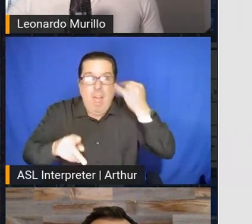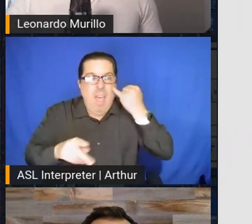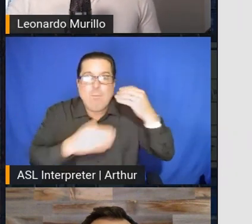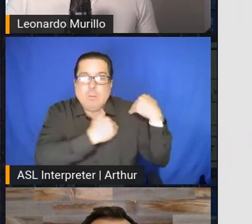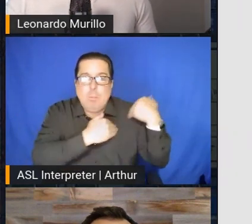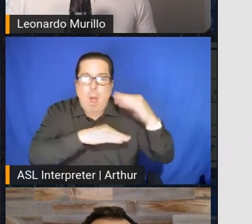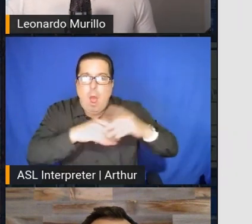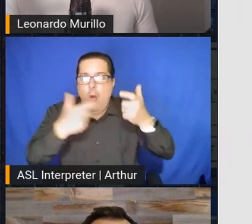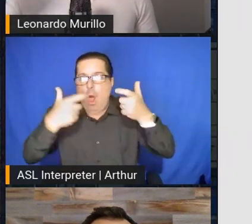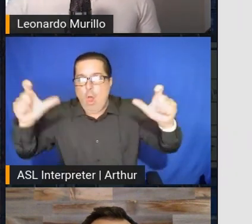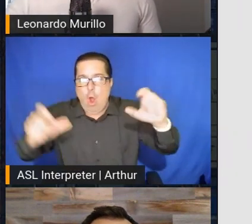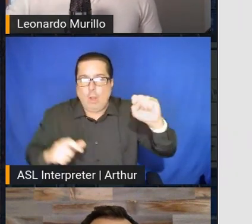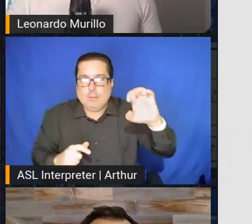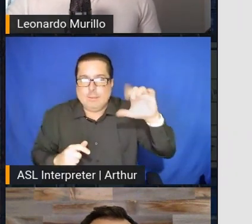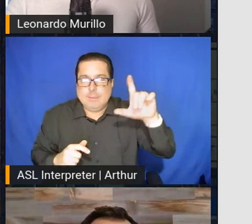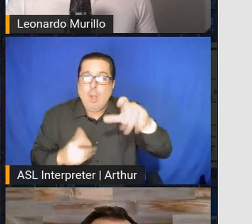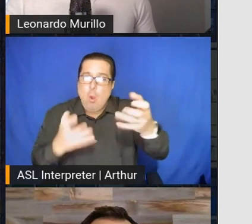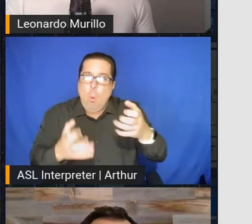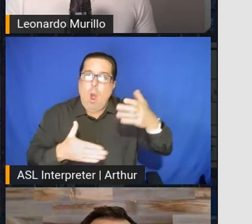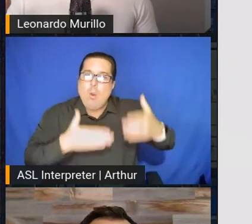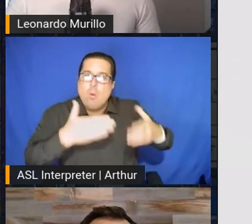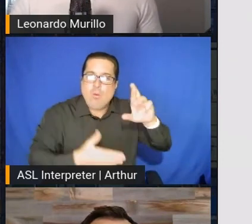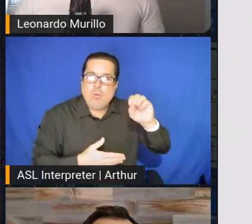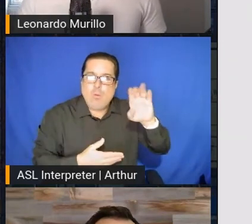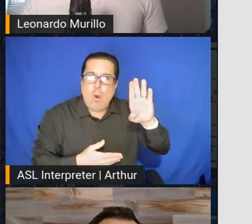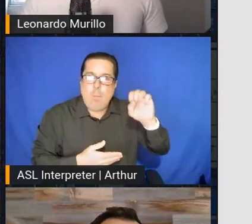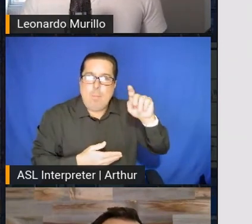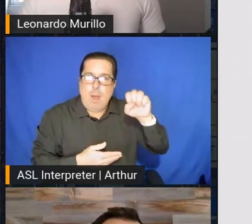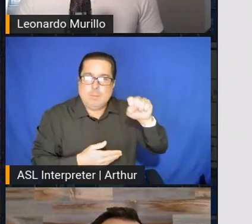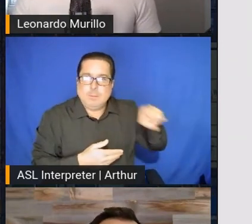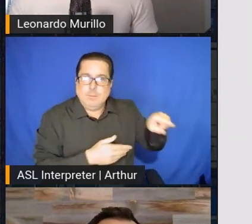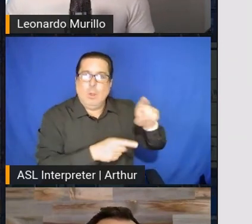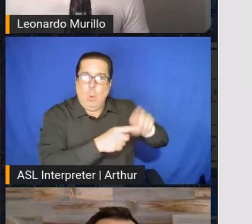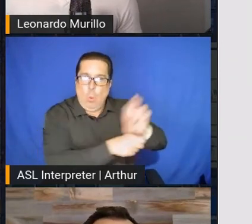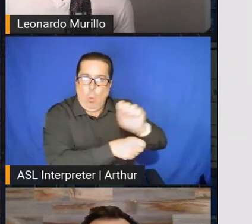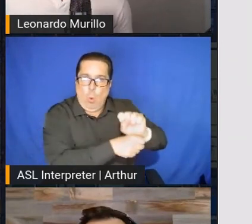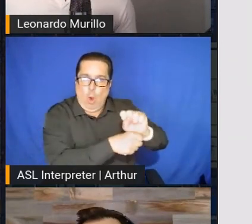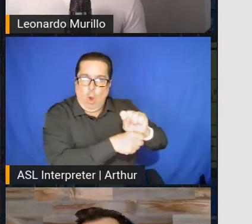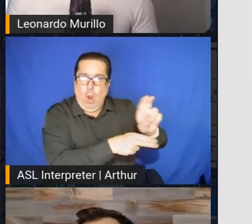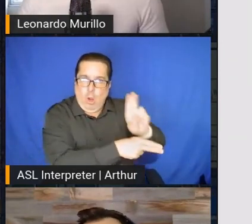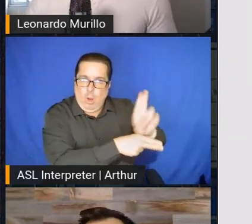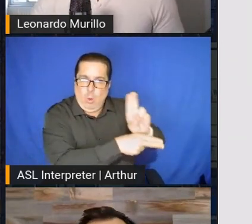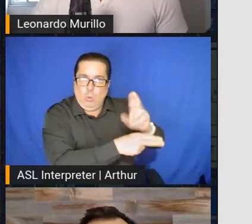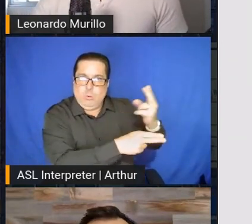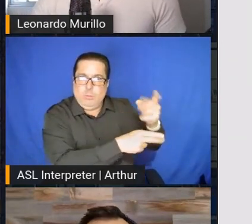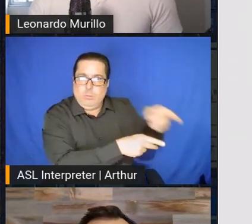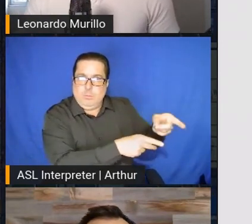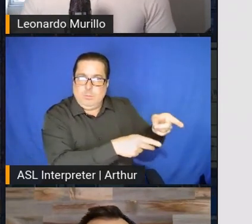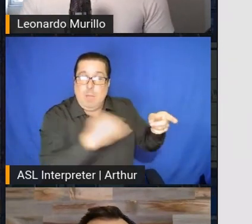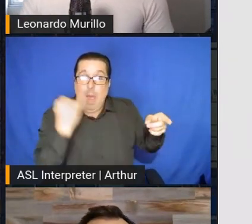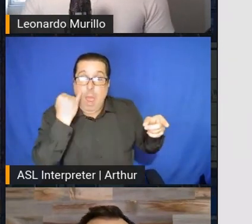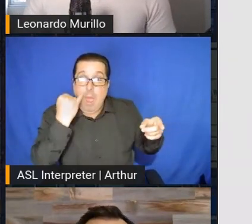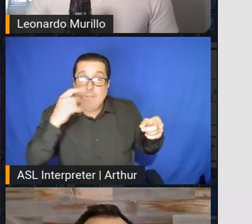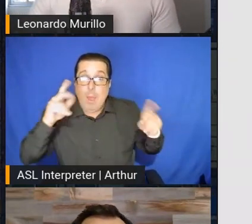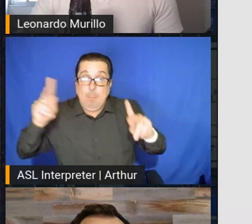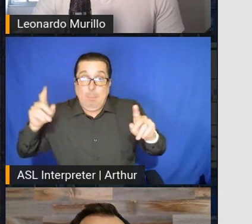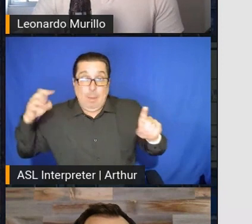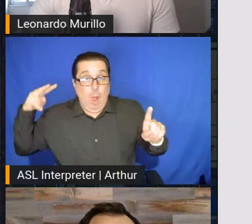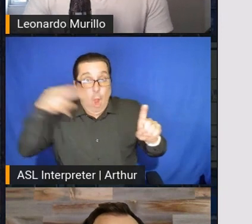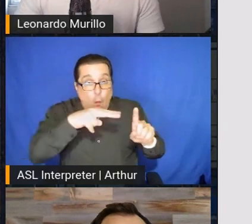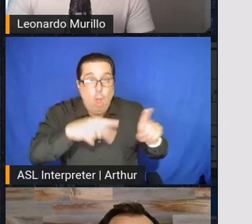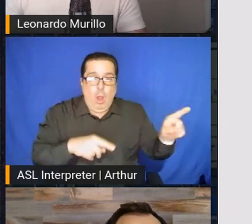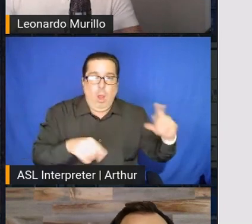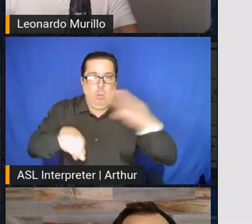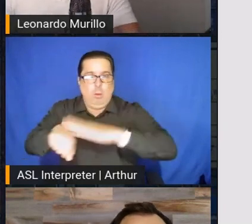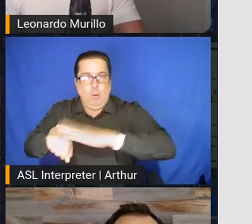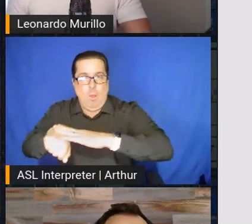have the robots do the work and just be notified when things need human attention, right? Right. And the controller